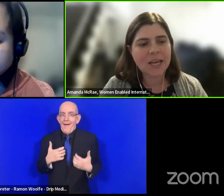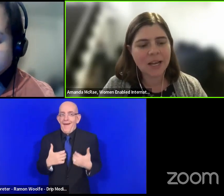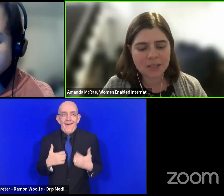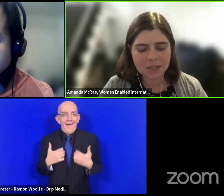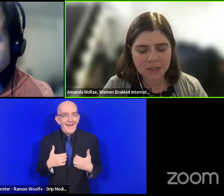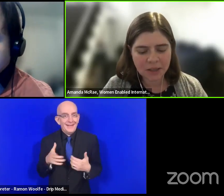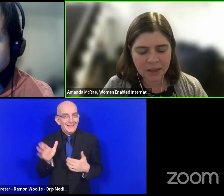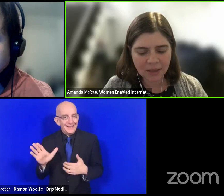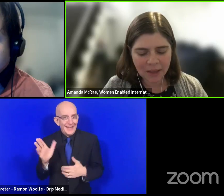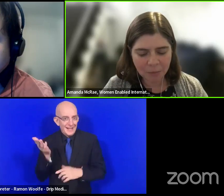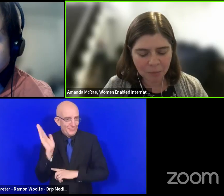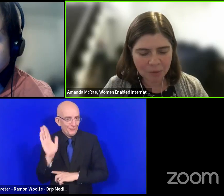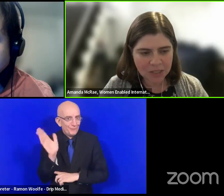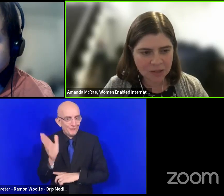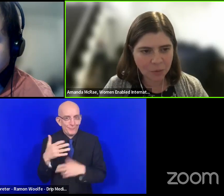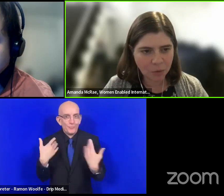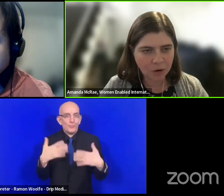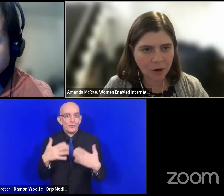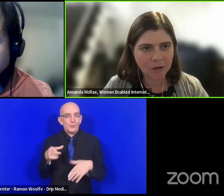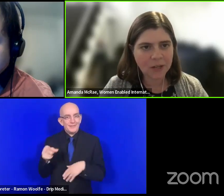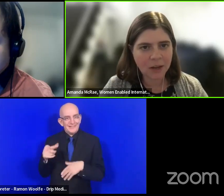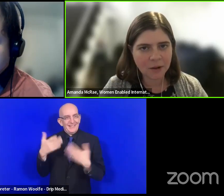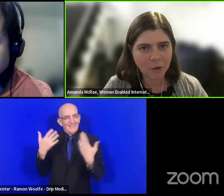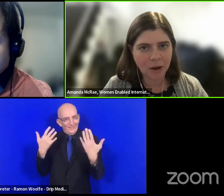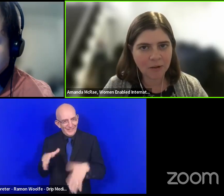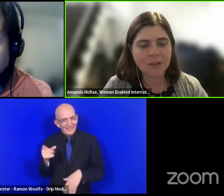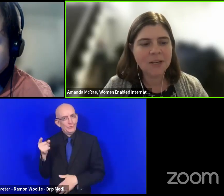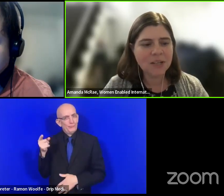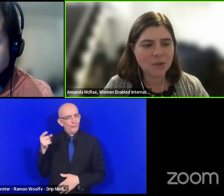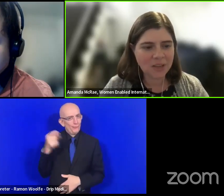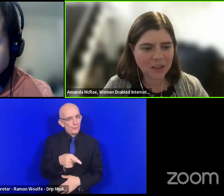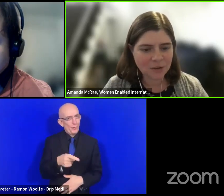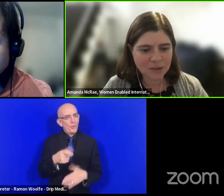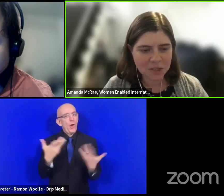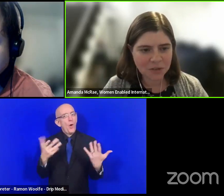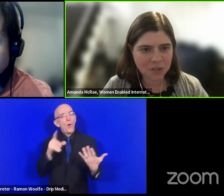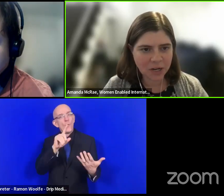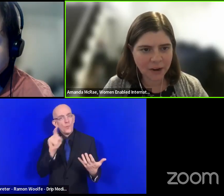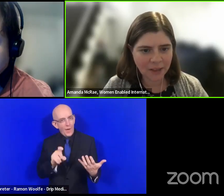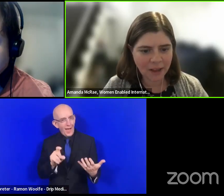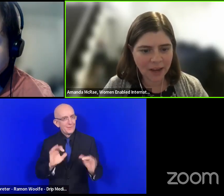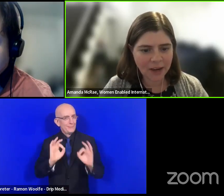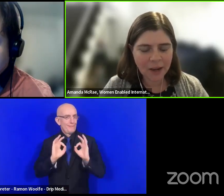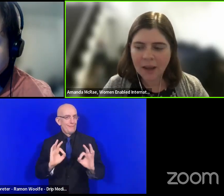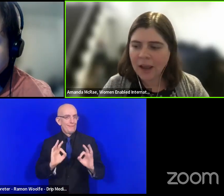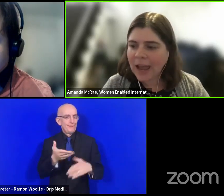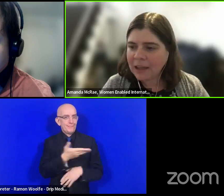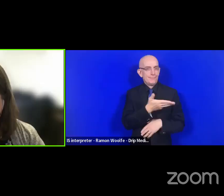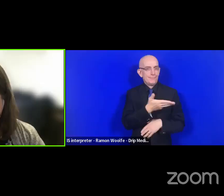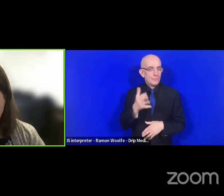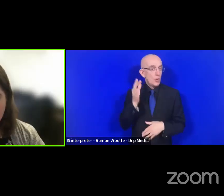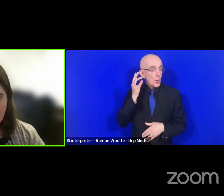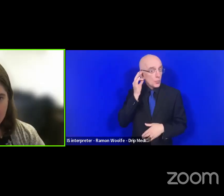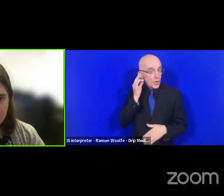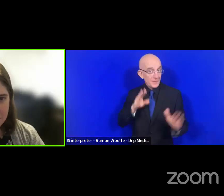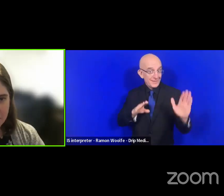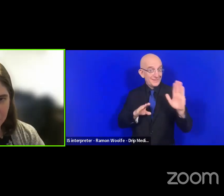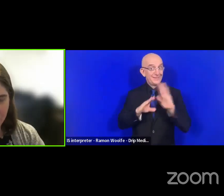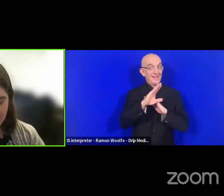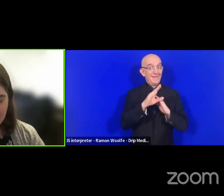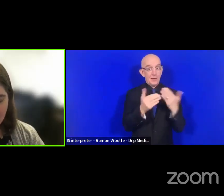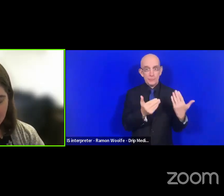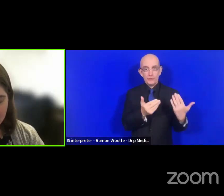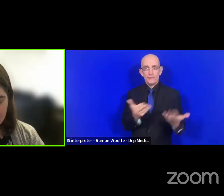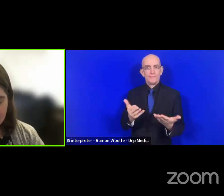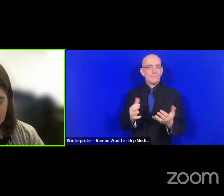ways that they implemented the protocol on the ground. So thank you so much for sharing that. And this couldn't be a better